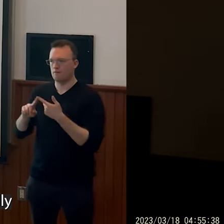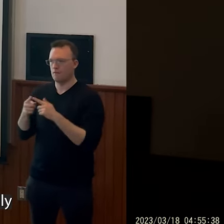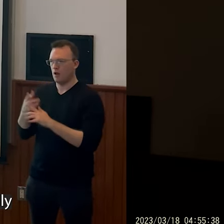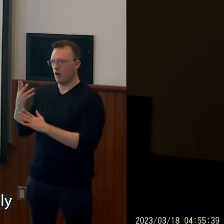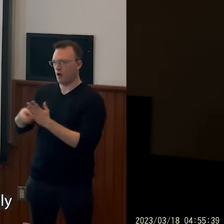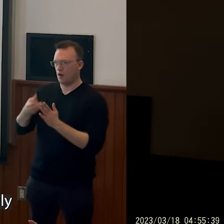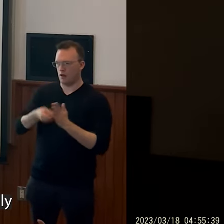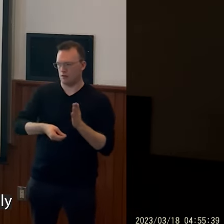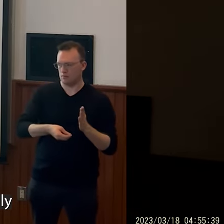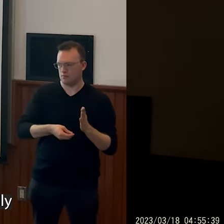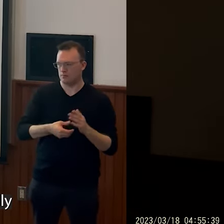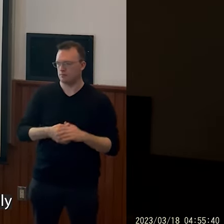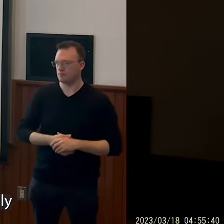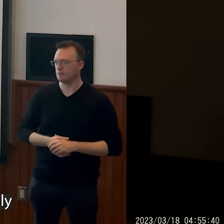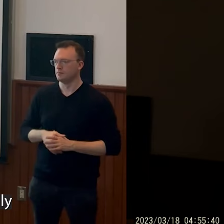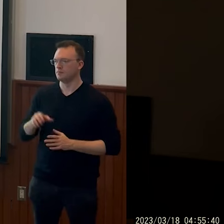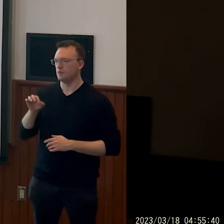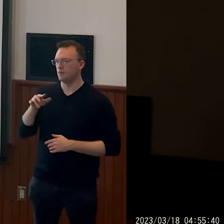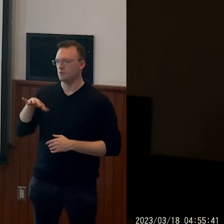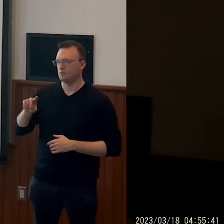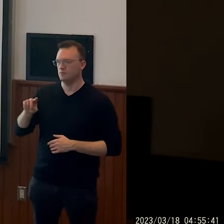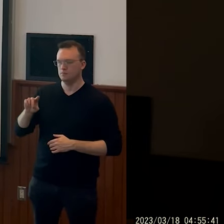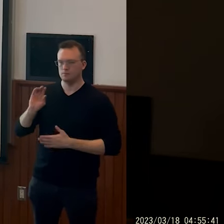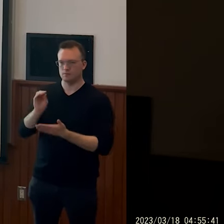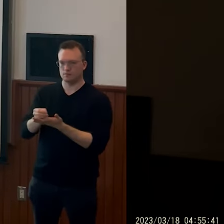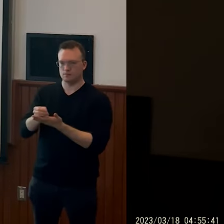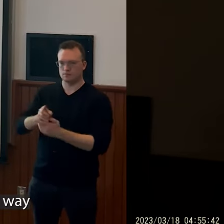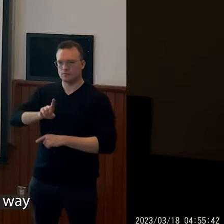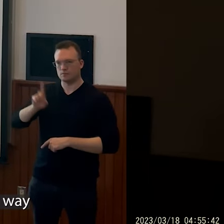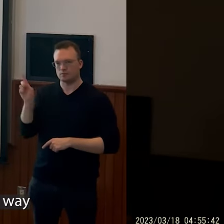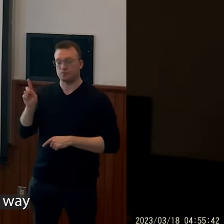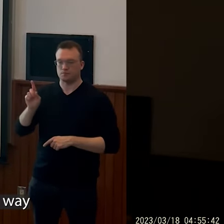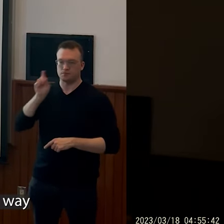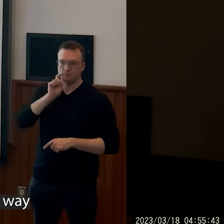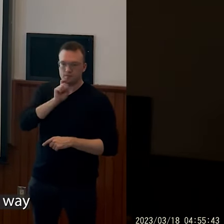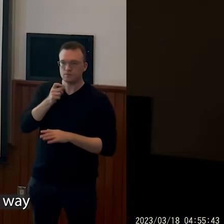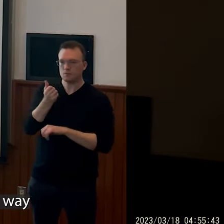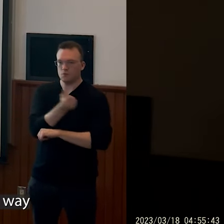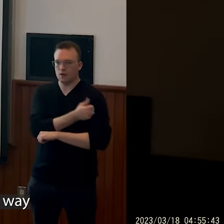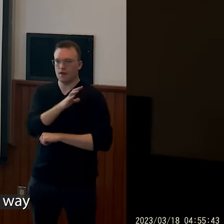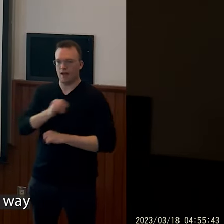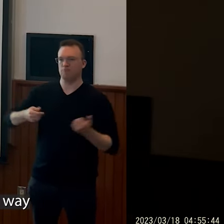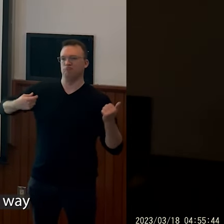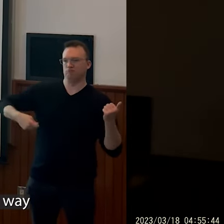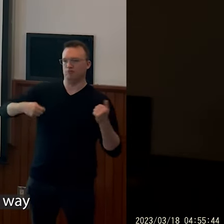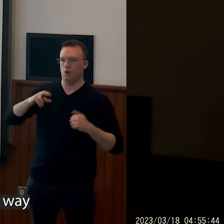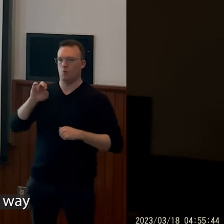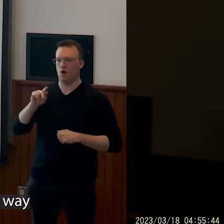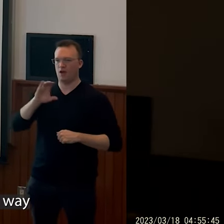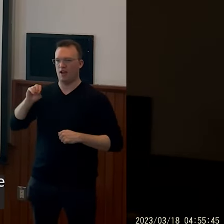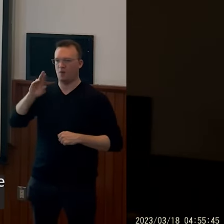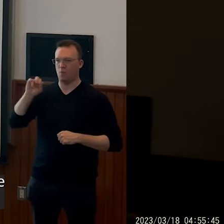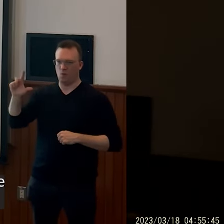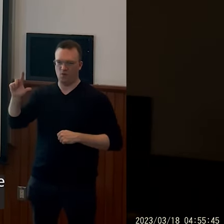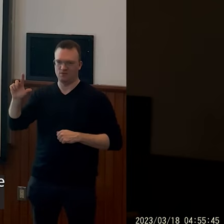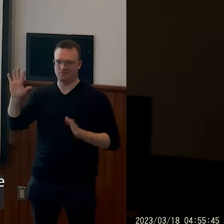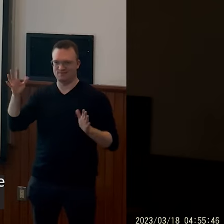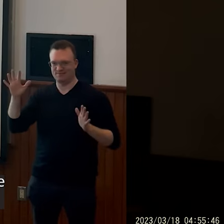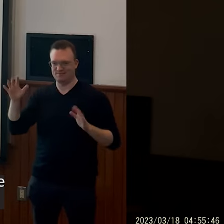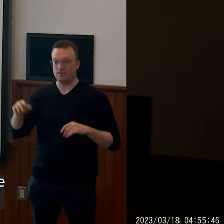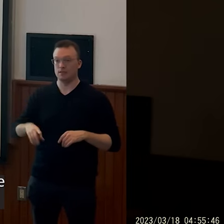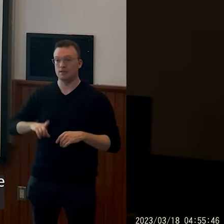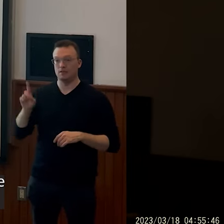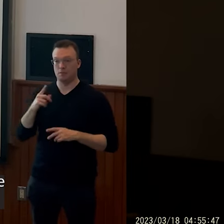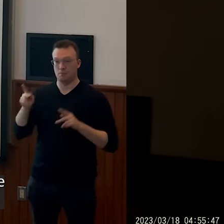Fluid's Era actually is sex, drugs, and rock and roll in a way. So when you have